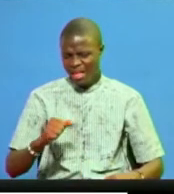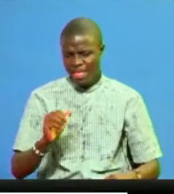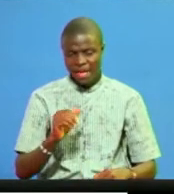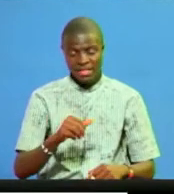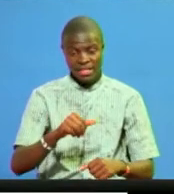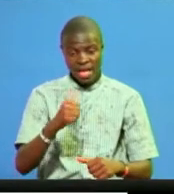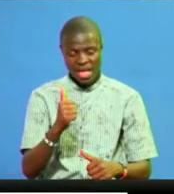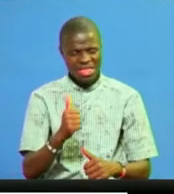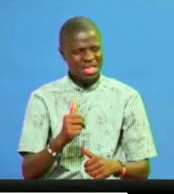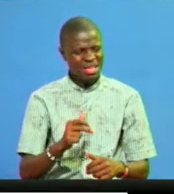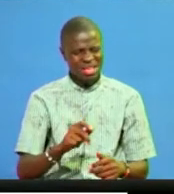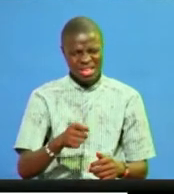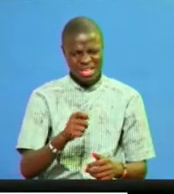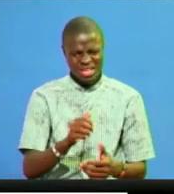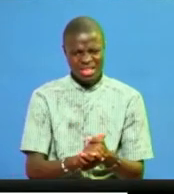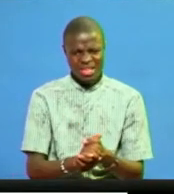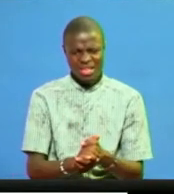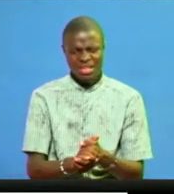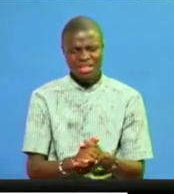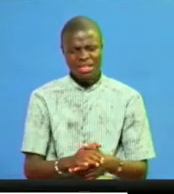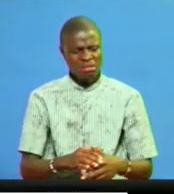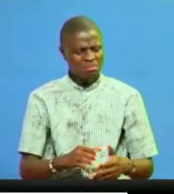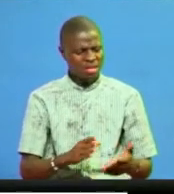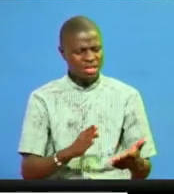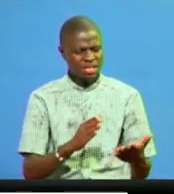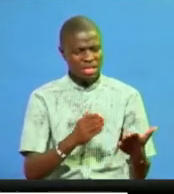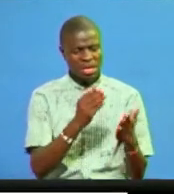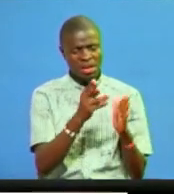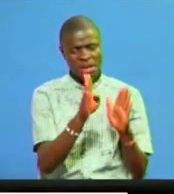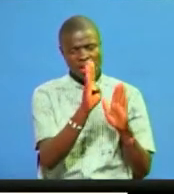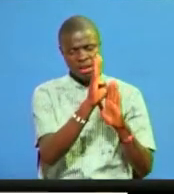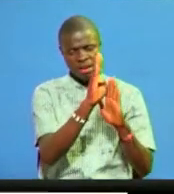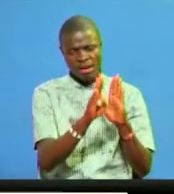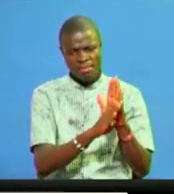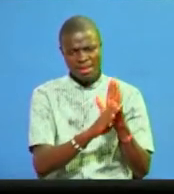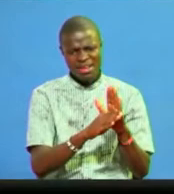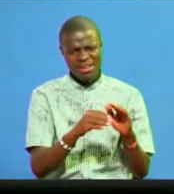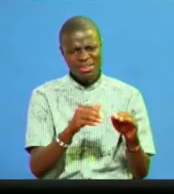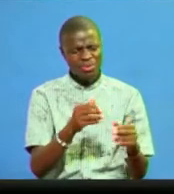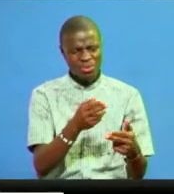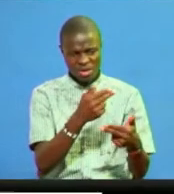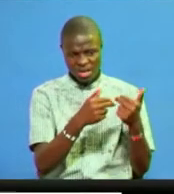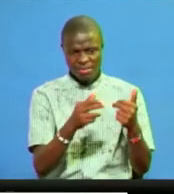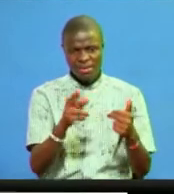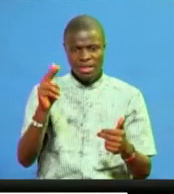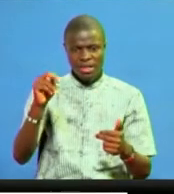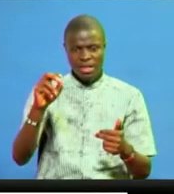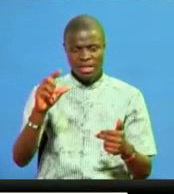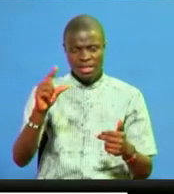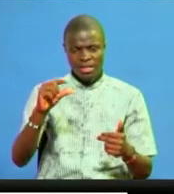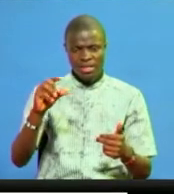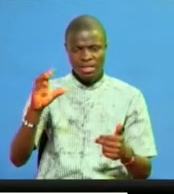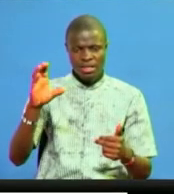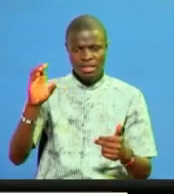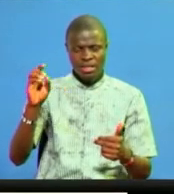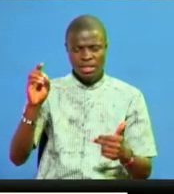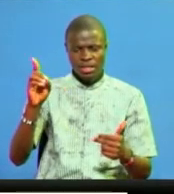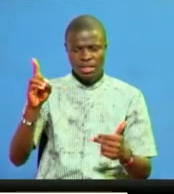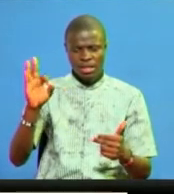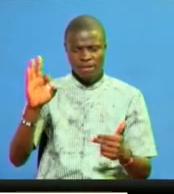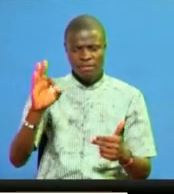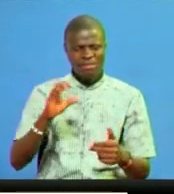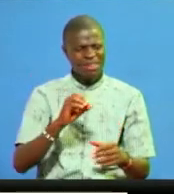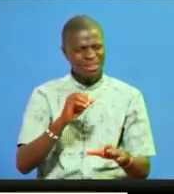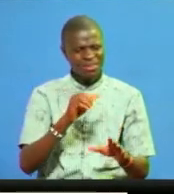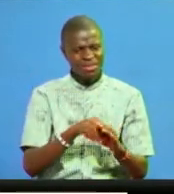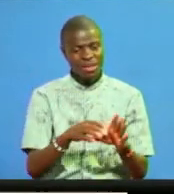proposals expected before the House include a bill to entrench NGCDF and National Government Affirmative Fund in the Constitution